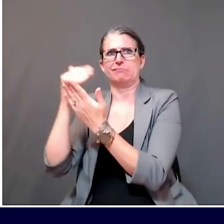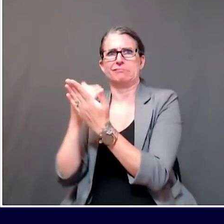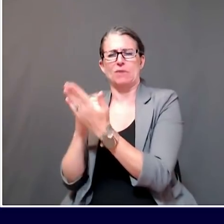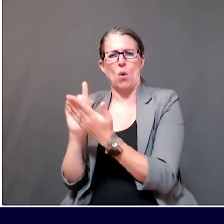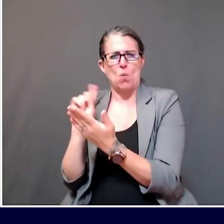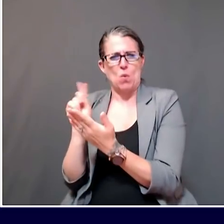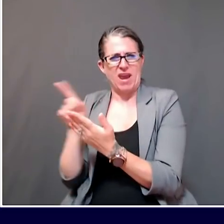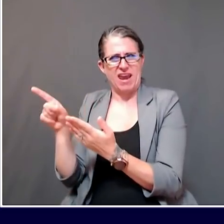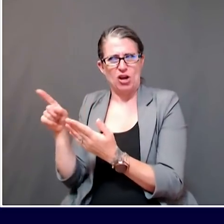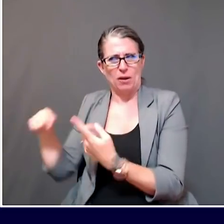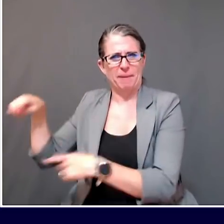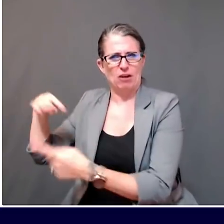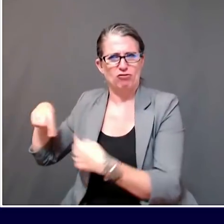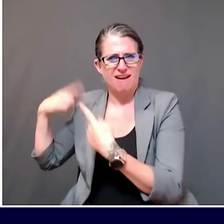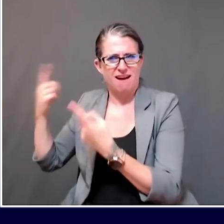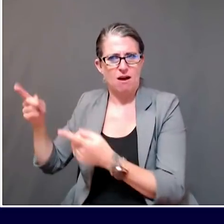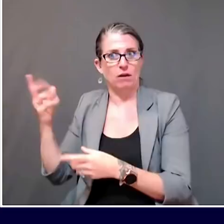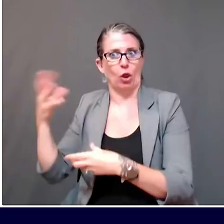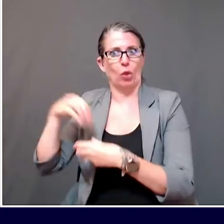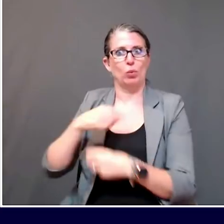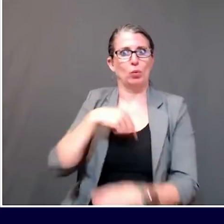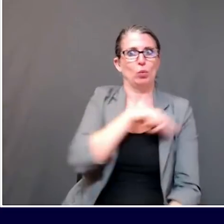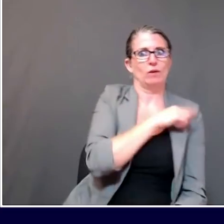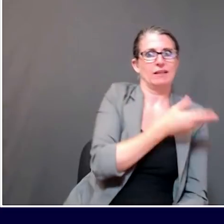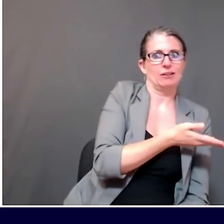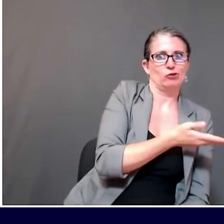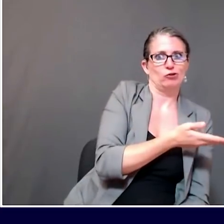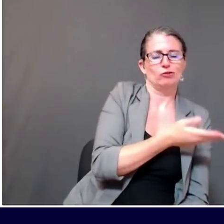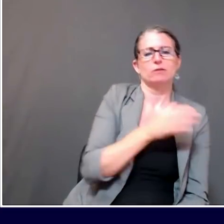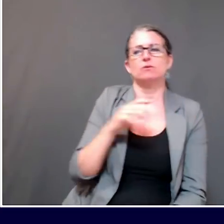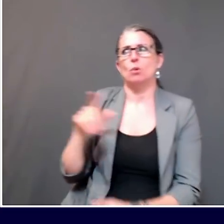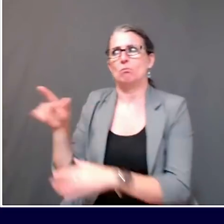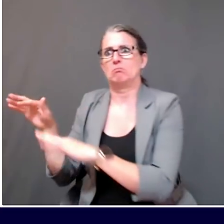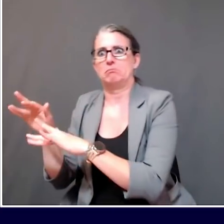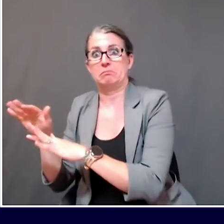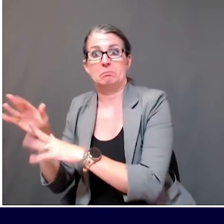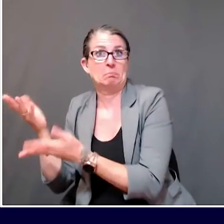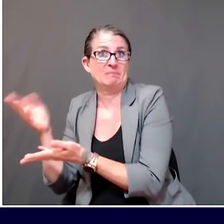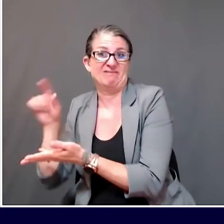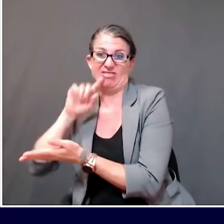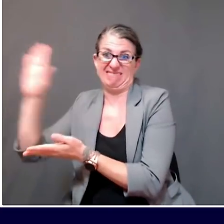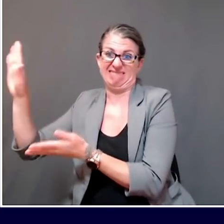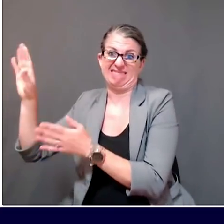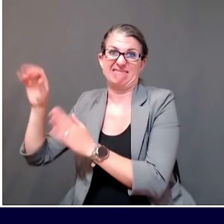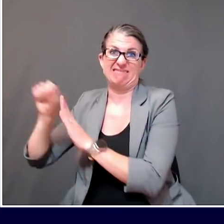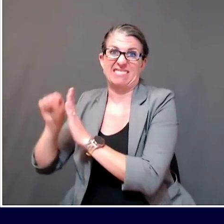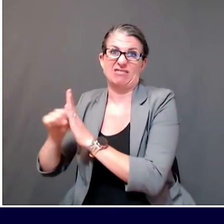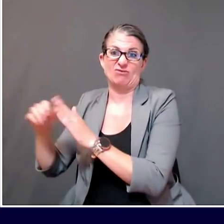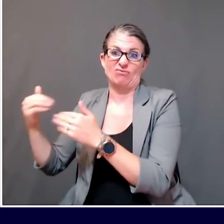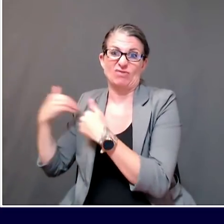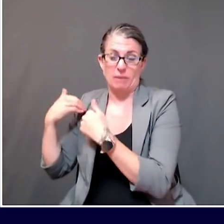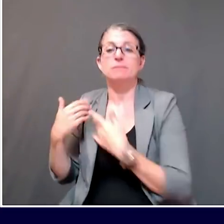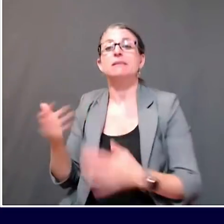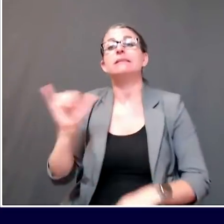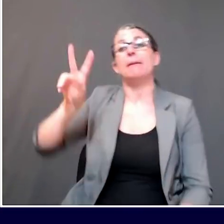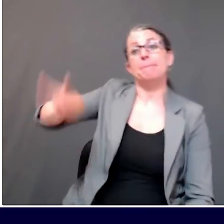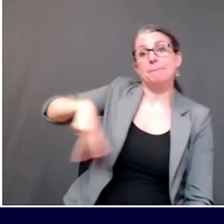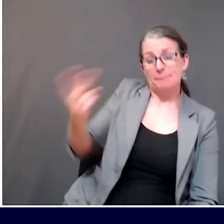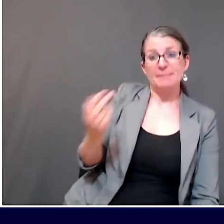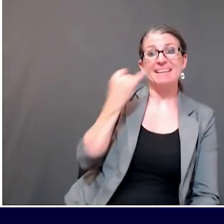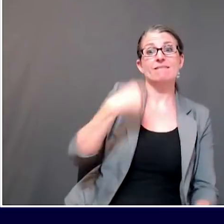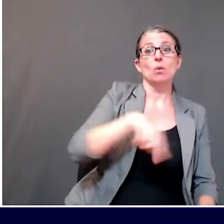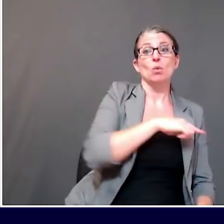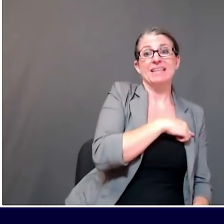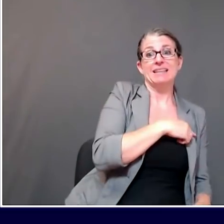Maine person were to take a vacation in another state and then come back a few weeks later, Maine CDC would take the lead